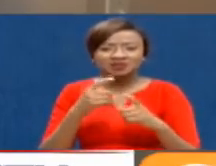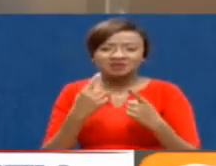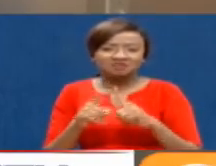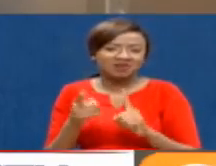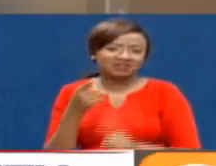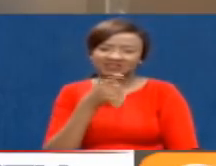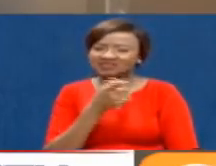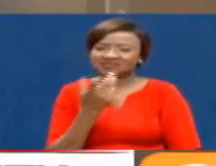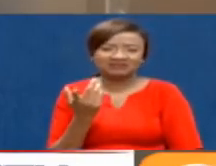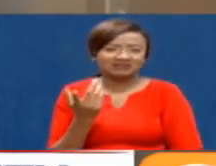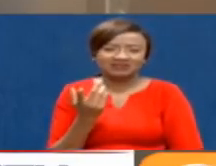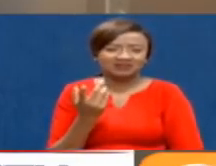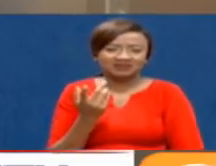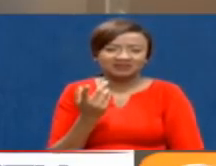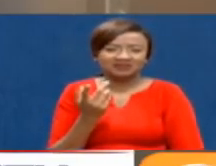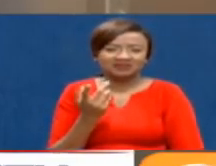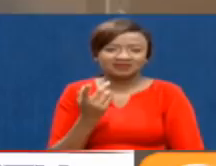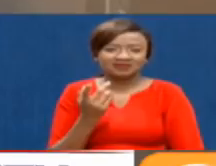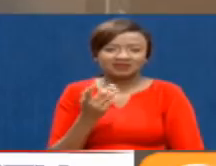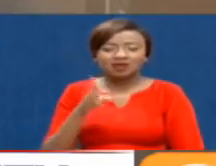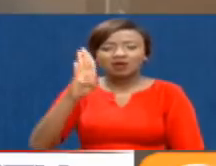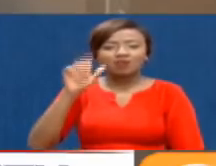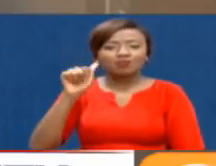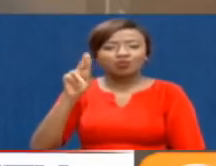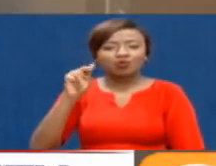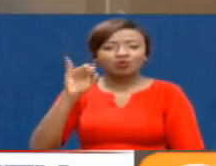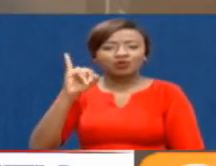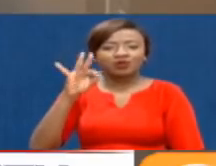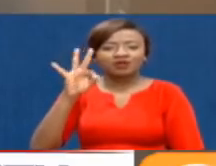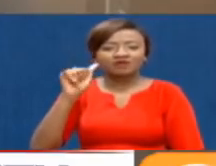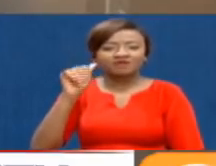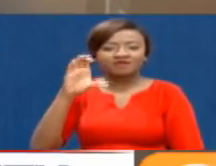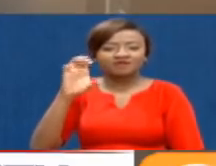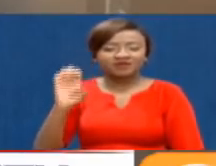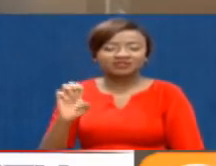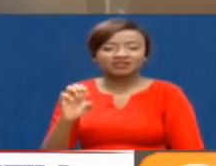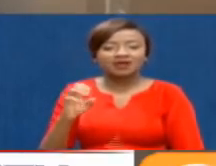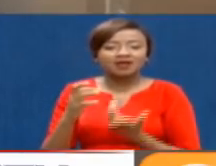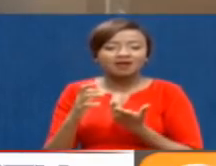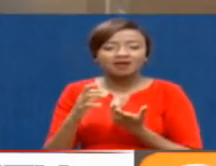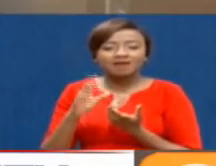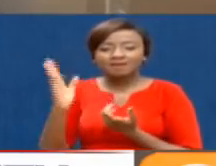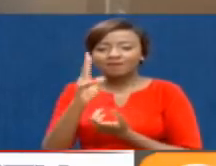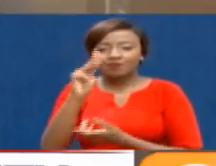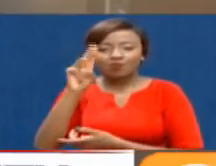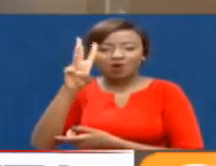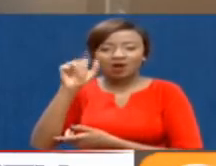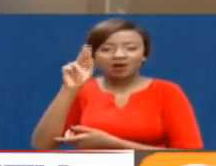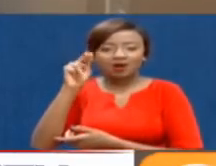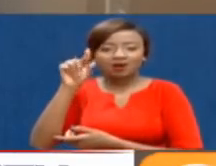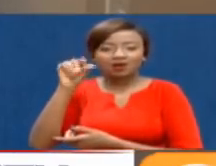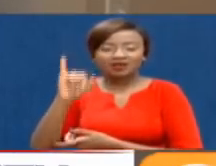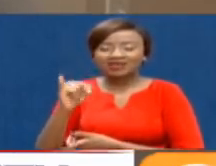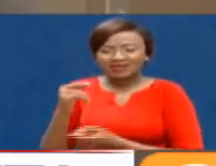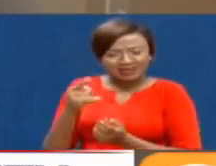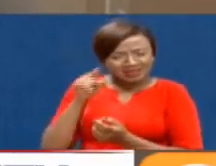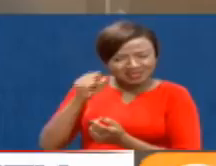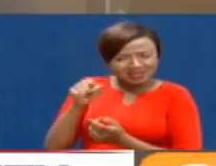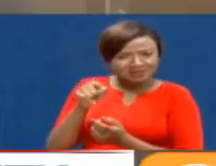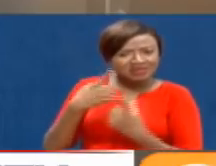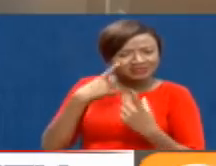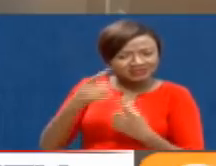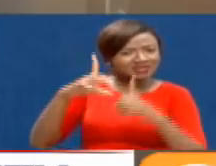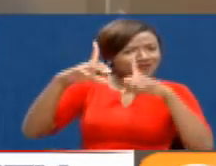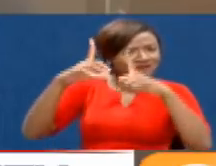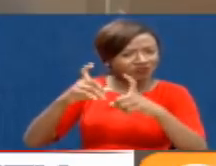obviously I condemn, but these were Boniface Mwangi's pictures from 2007. And they were like, this is how the government is fighting COVID-19. And I'm like, you should know